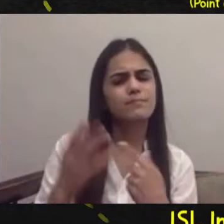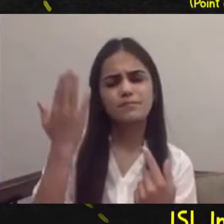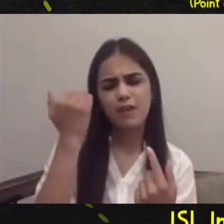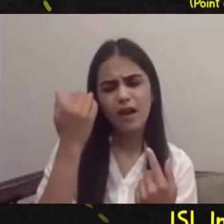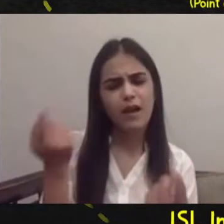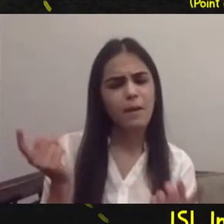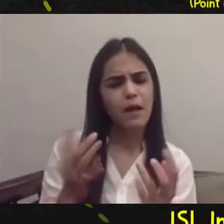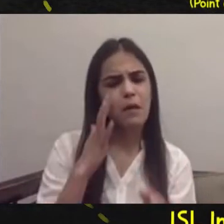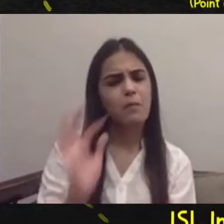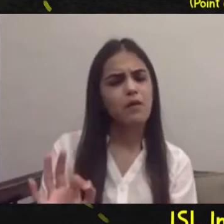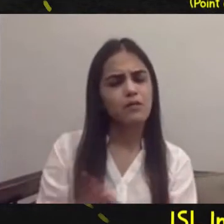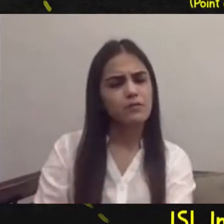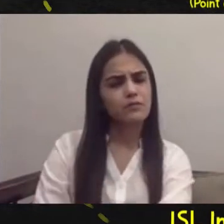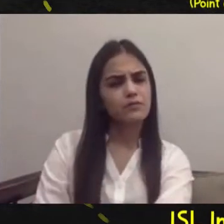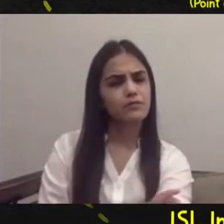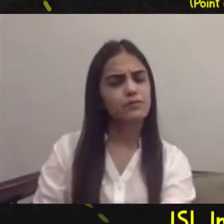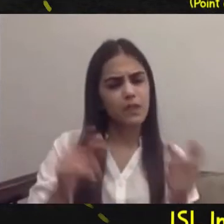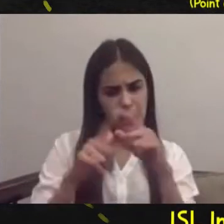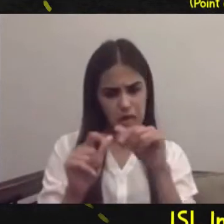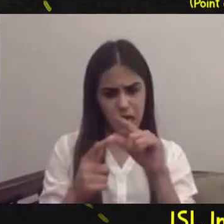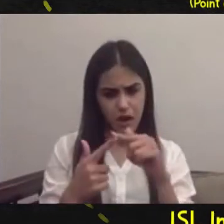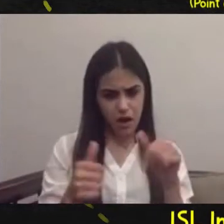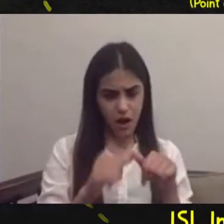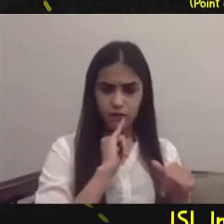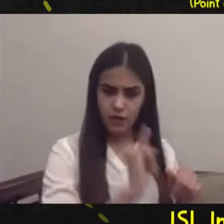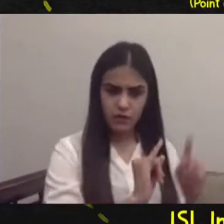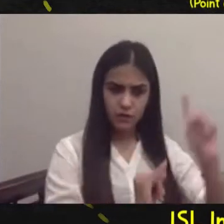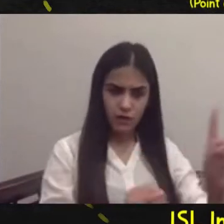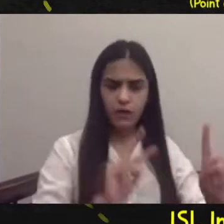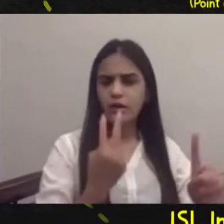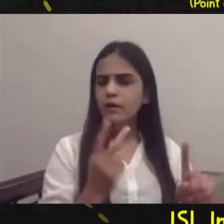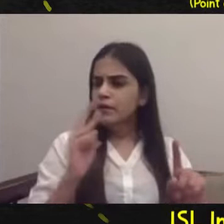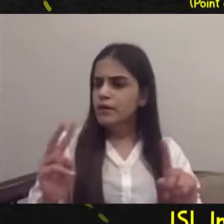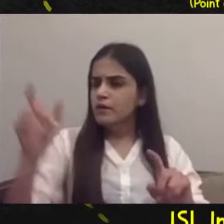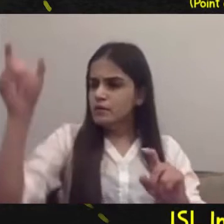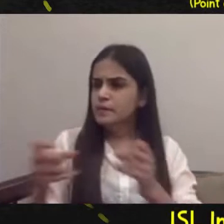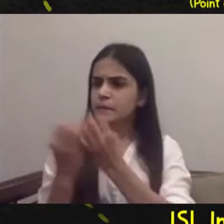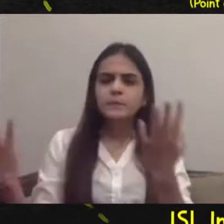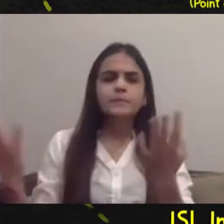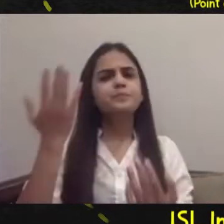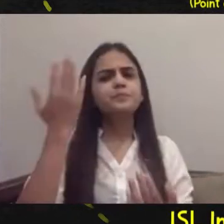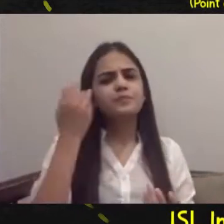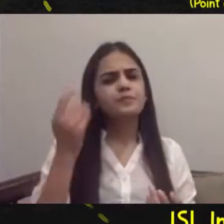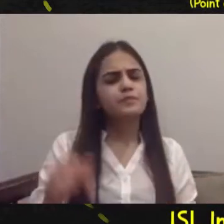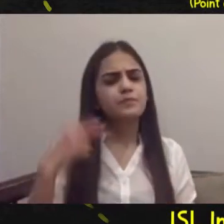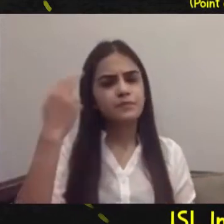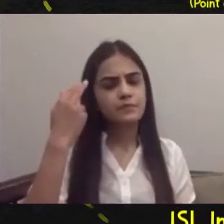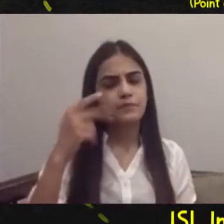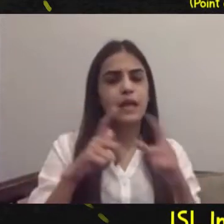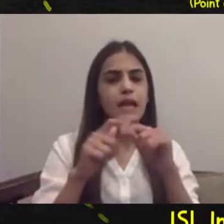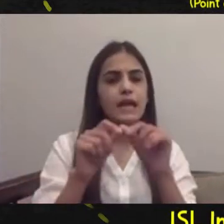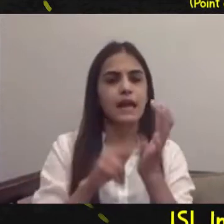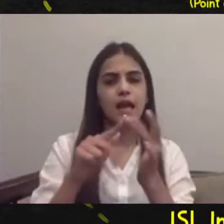Who cares whether data is singular or plural, right? So writes scholar Daniel Barker, what could